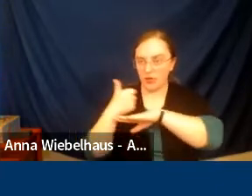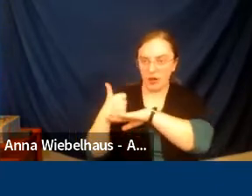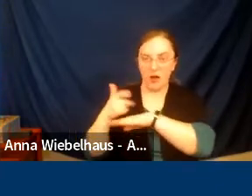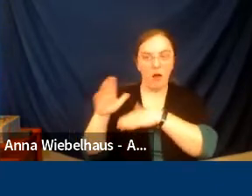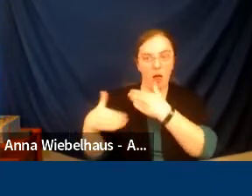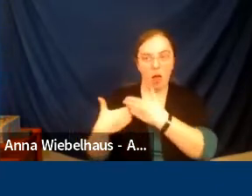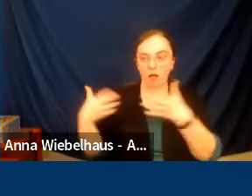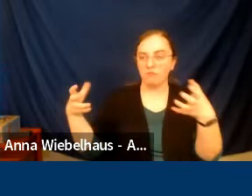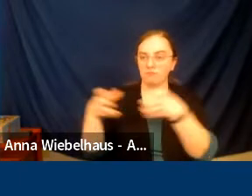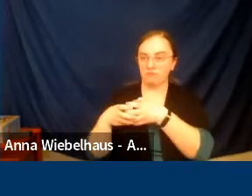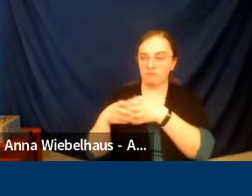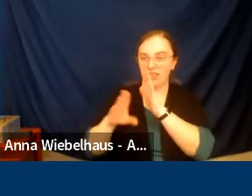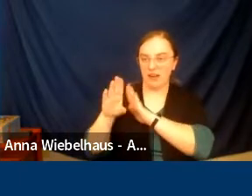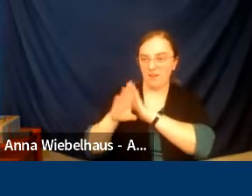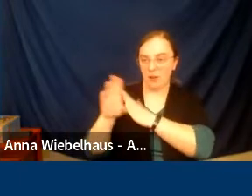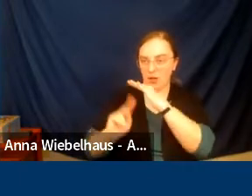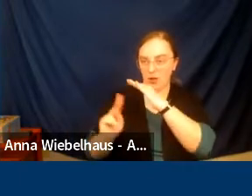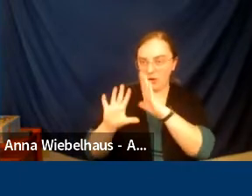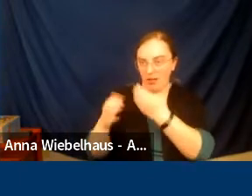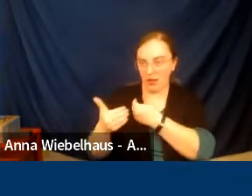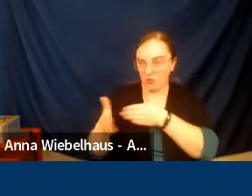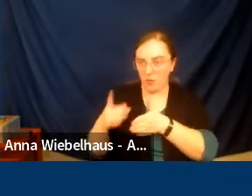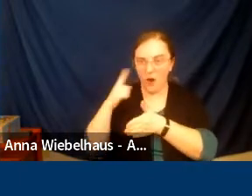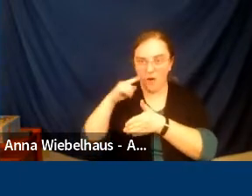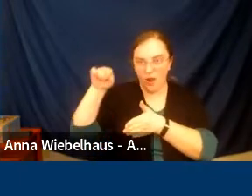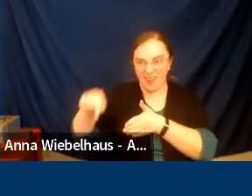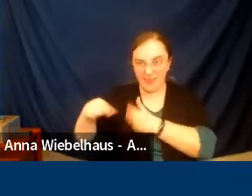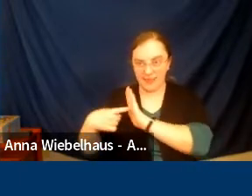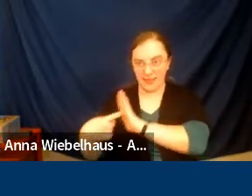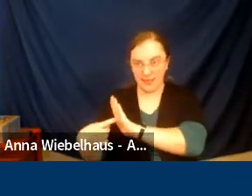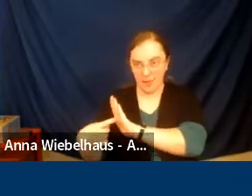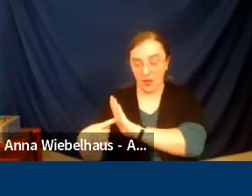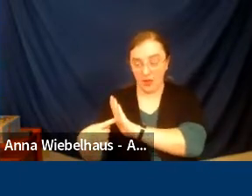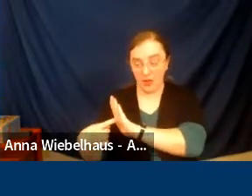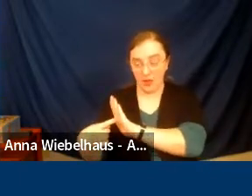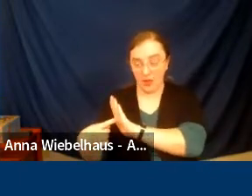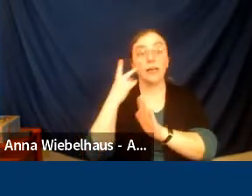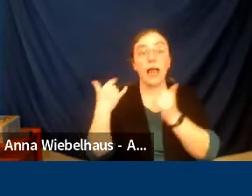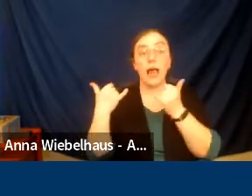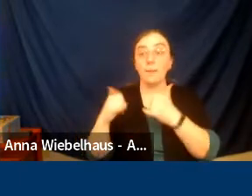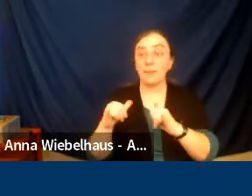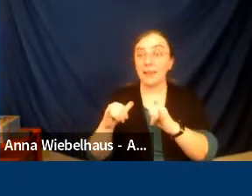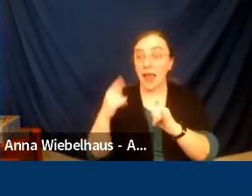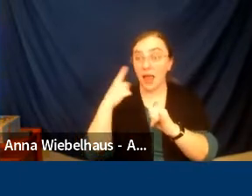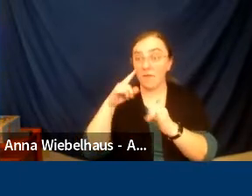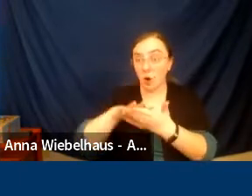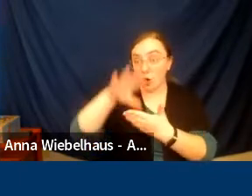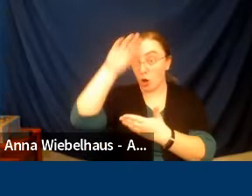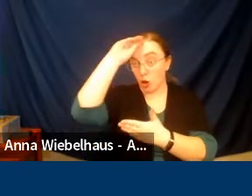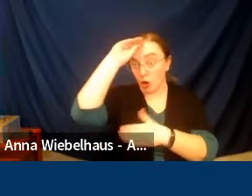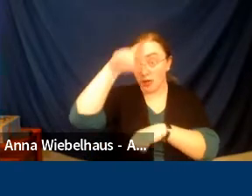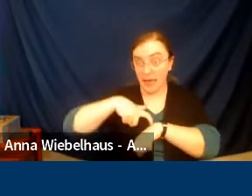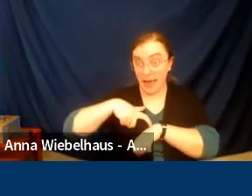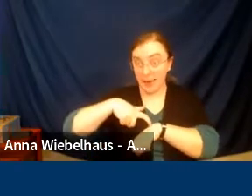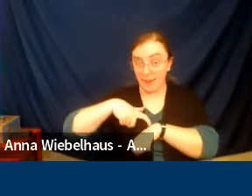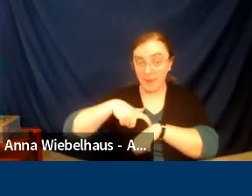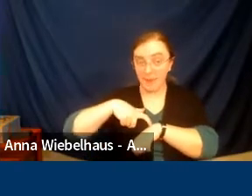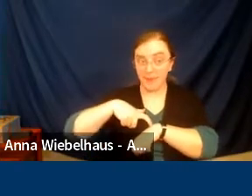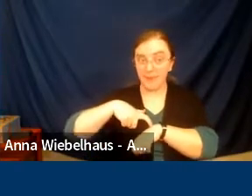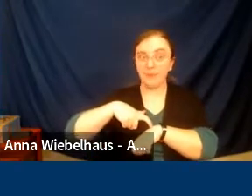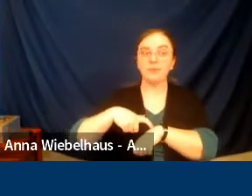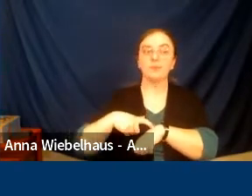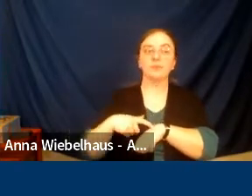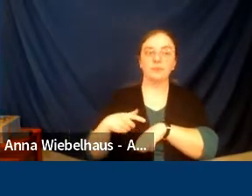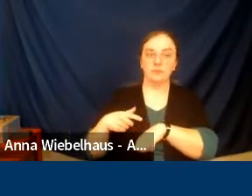example is in the developmental kindergarten classroom. You'll see play to learn there as well, which is a little different from